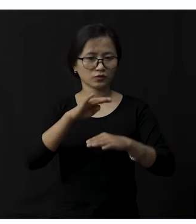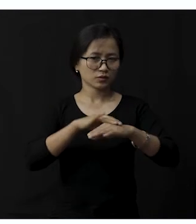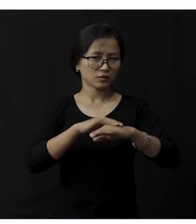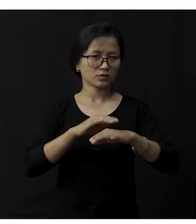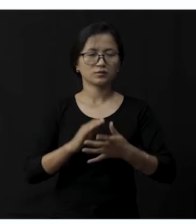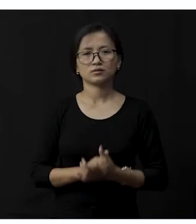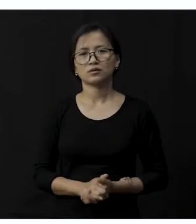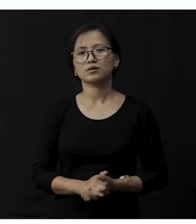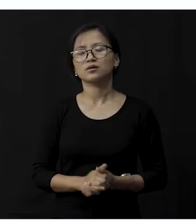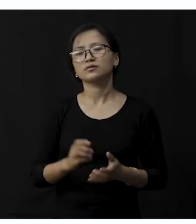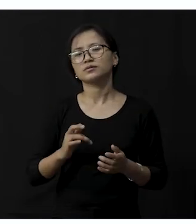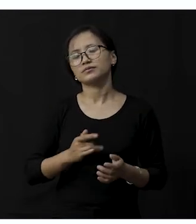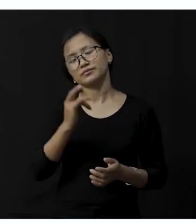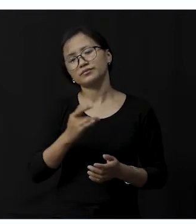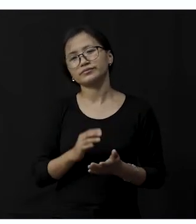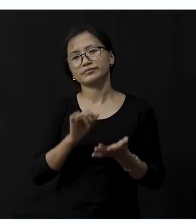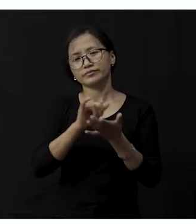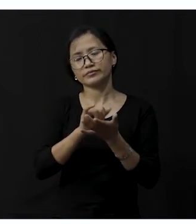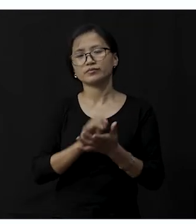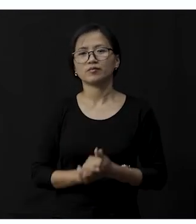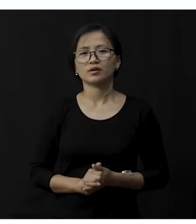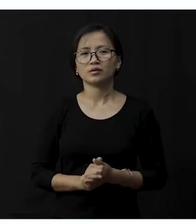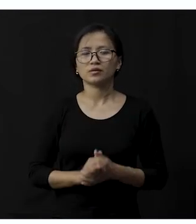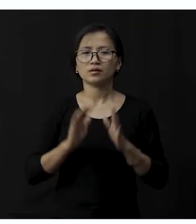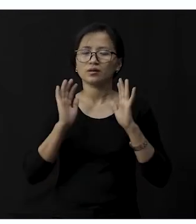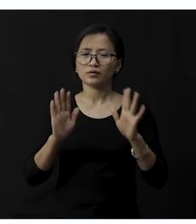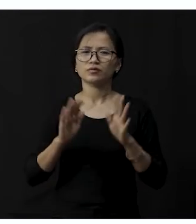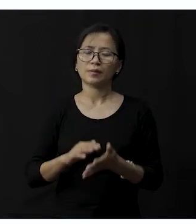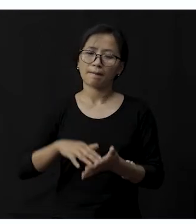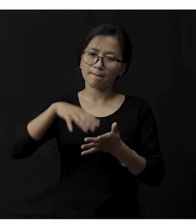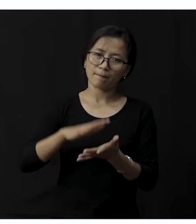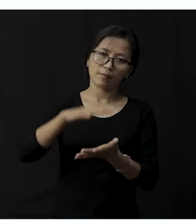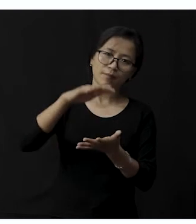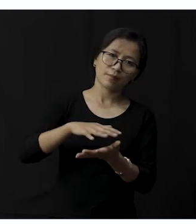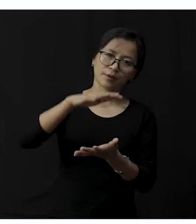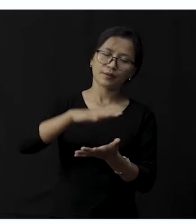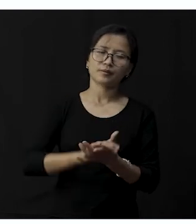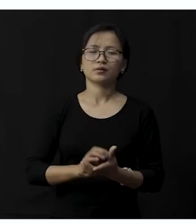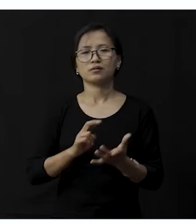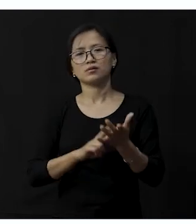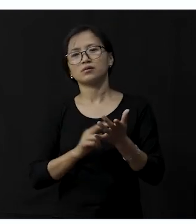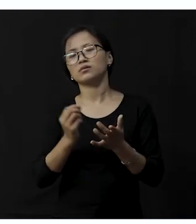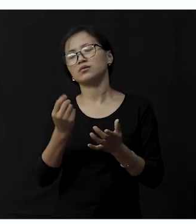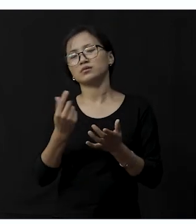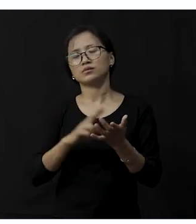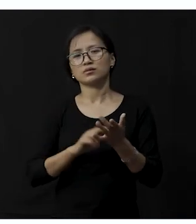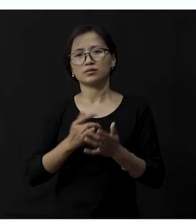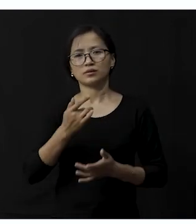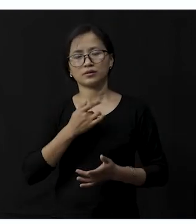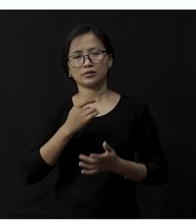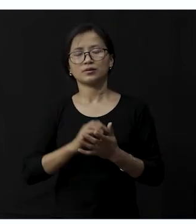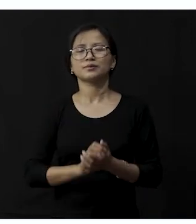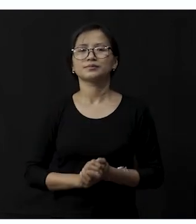your adjective. Then rough. I had a bumpy ride. So I am a noun. Sorry, a pronoun. But if I were